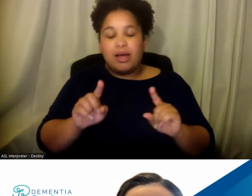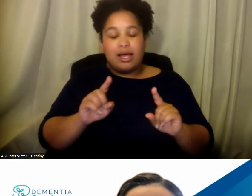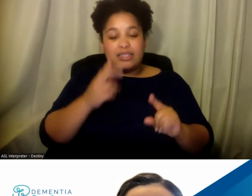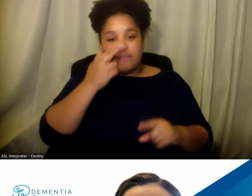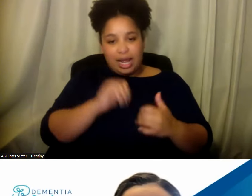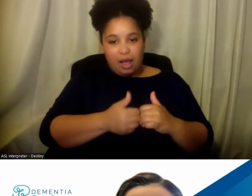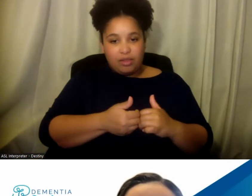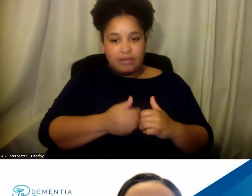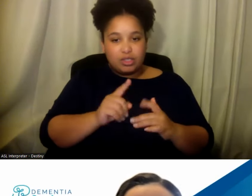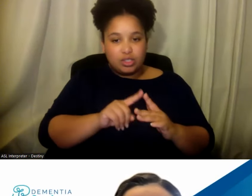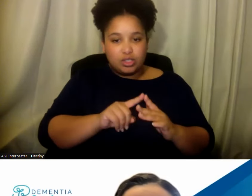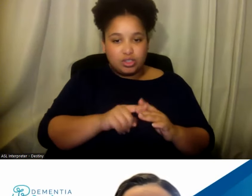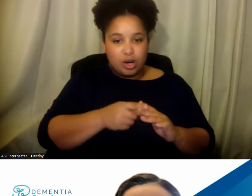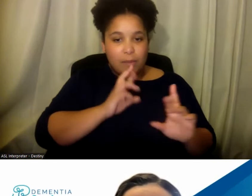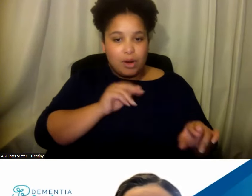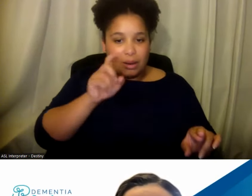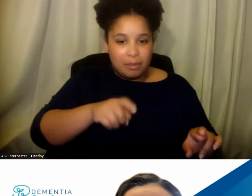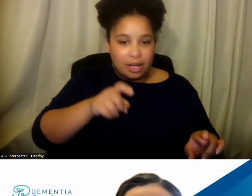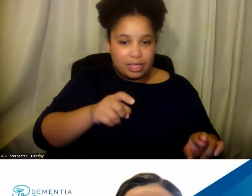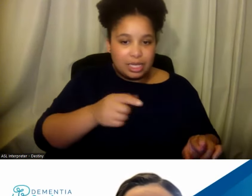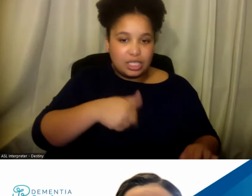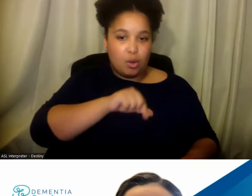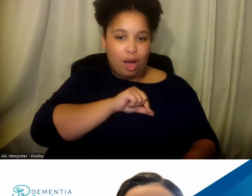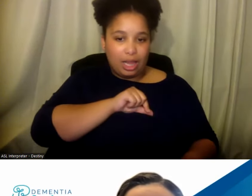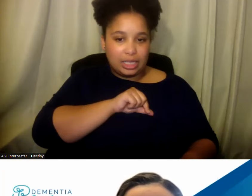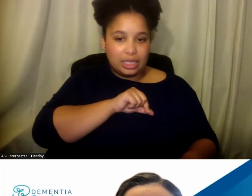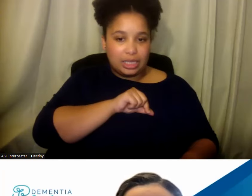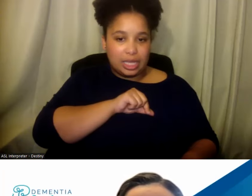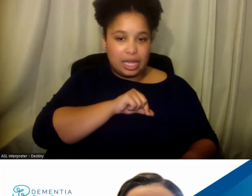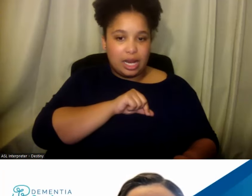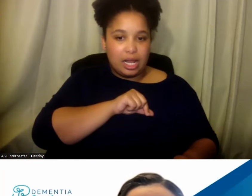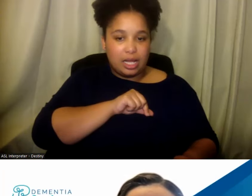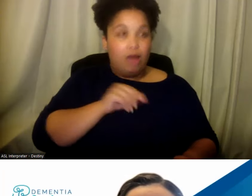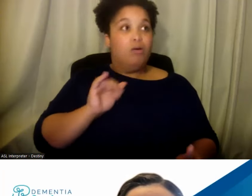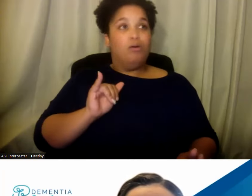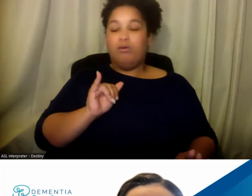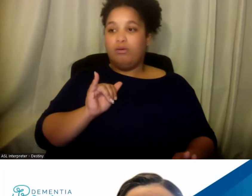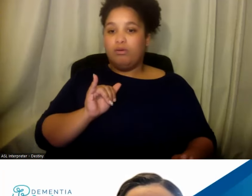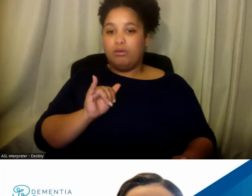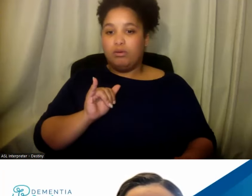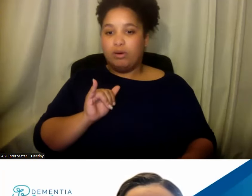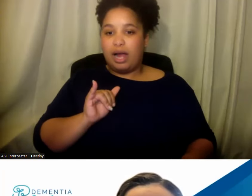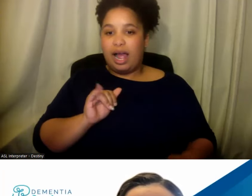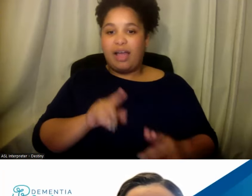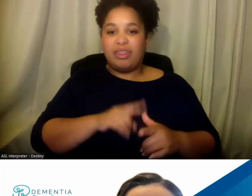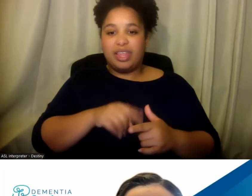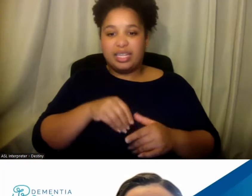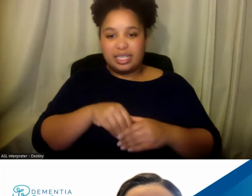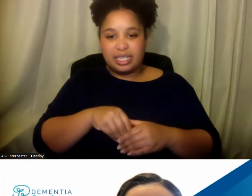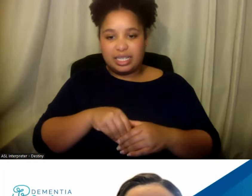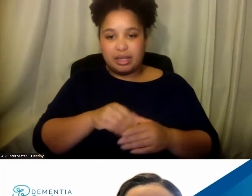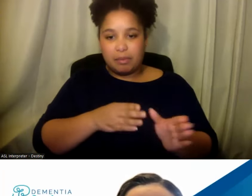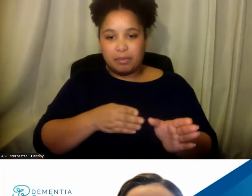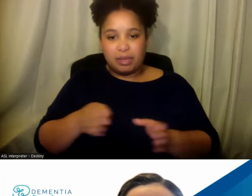once they have to start reporting something as a quality measure, that it gets their attention and things internally in the plan start to